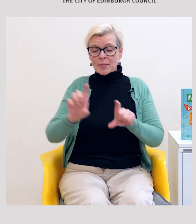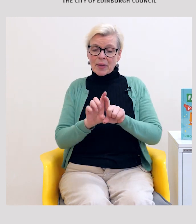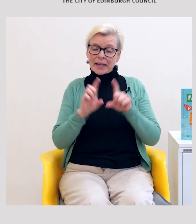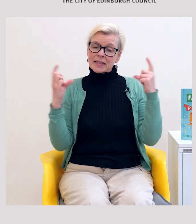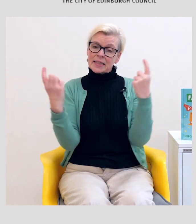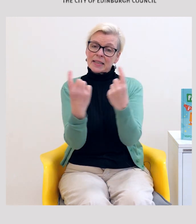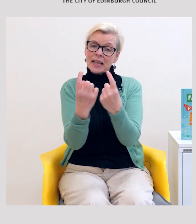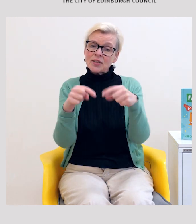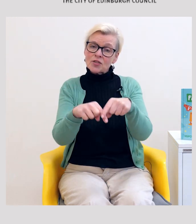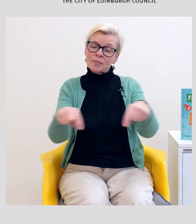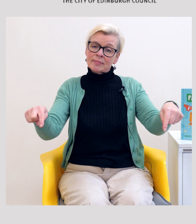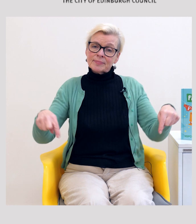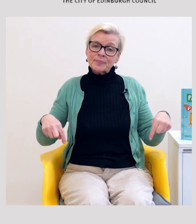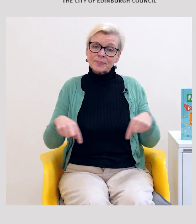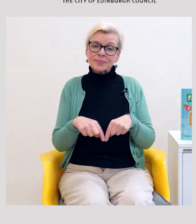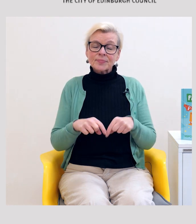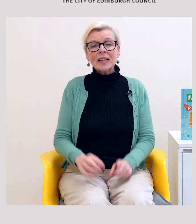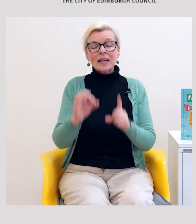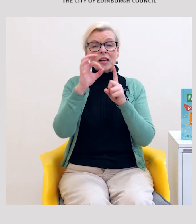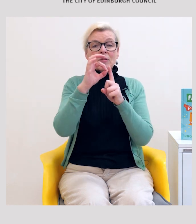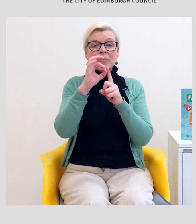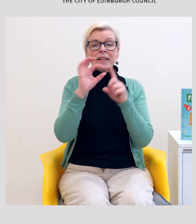pops back to the classroom.